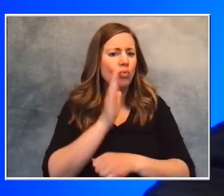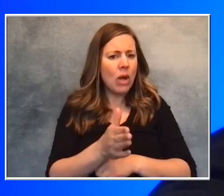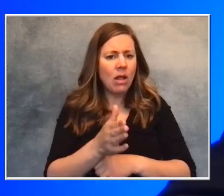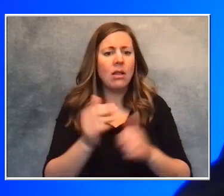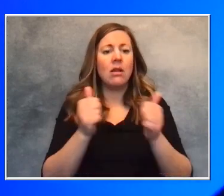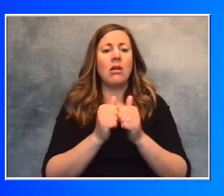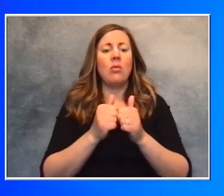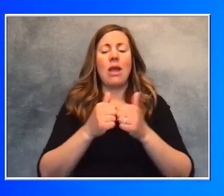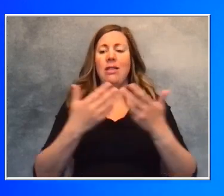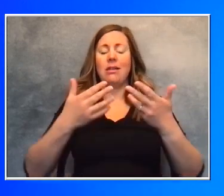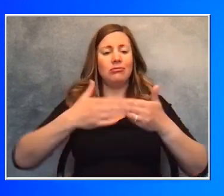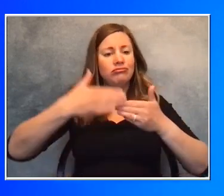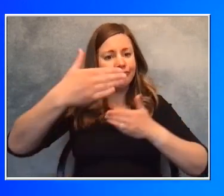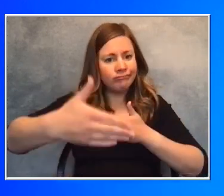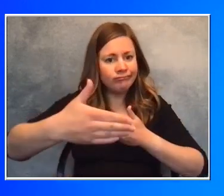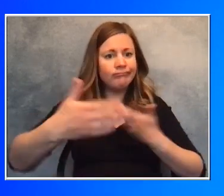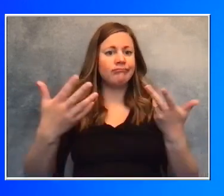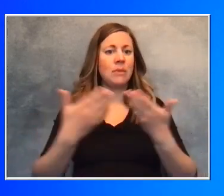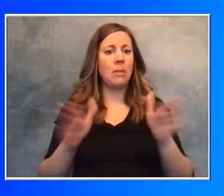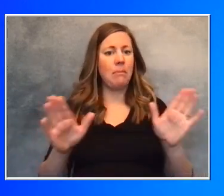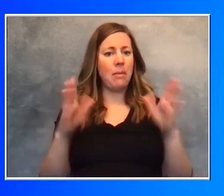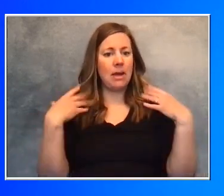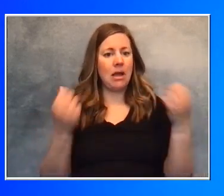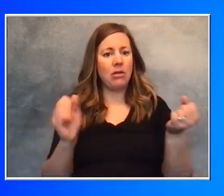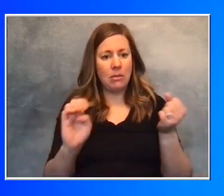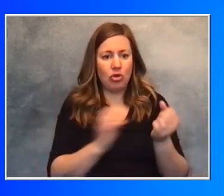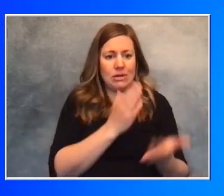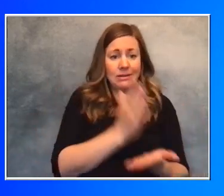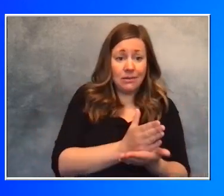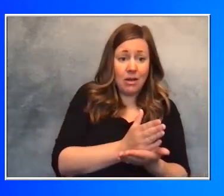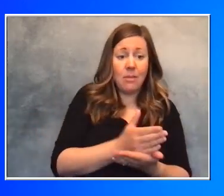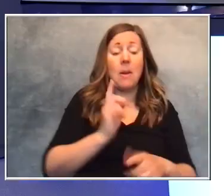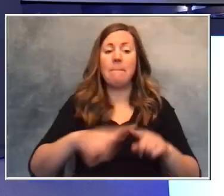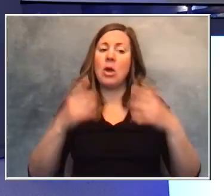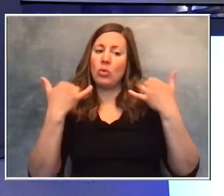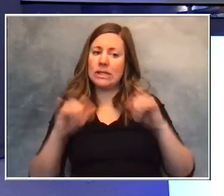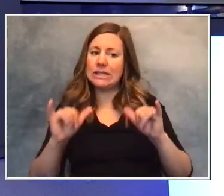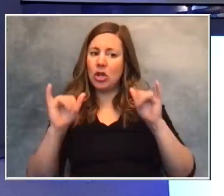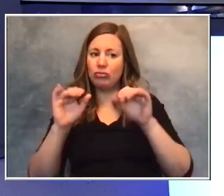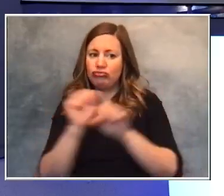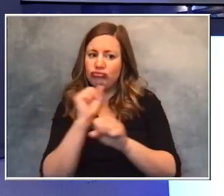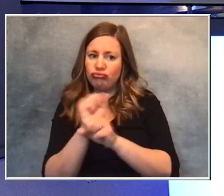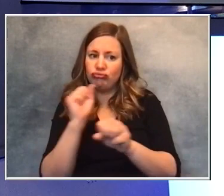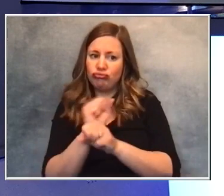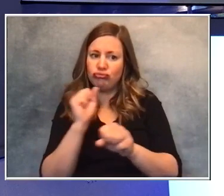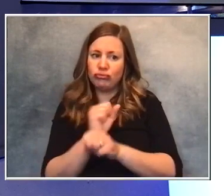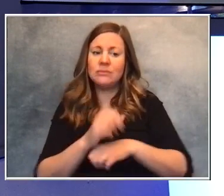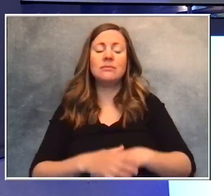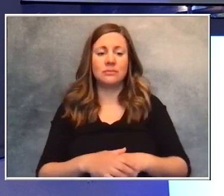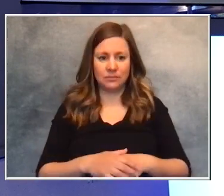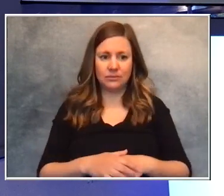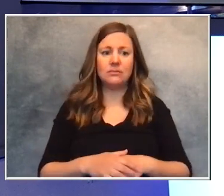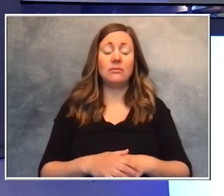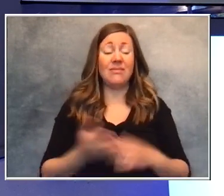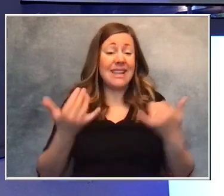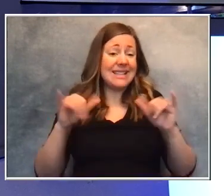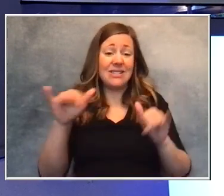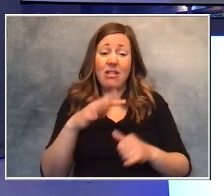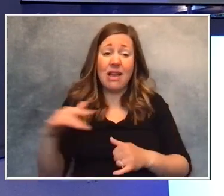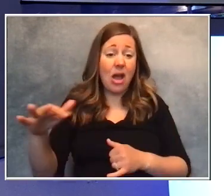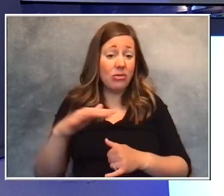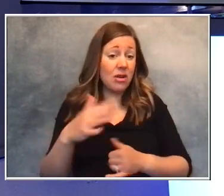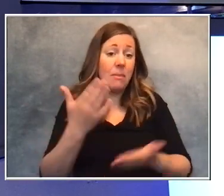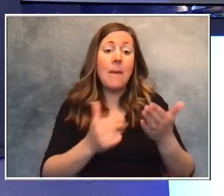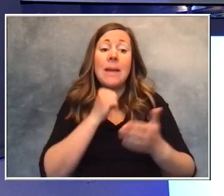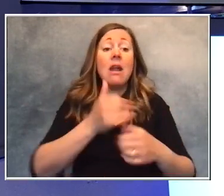longer phase as the public health emergency ends. But we're still on it very carefully. Yeah, thank goodness, because it's still out there. There may not be a COVID health